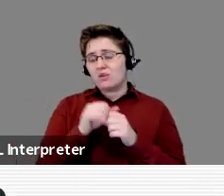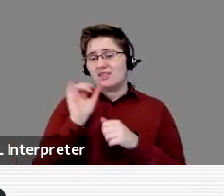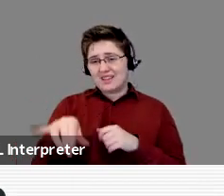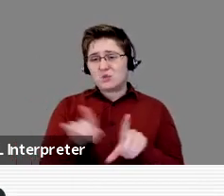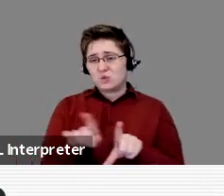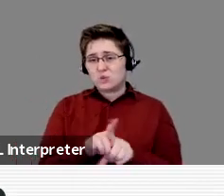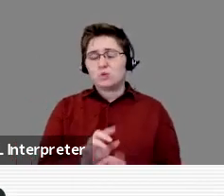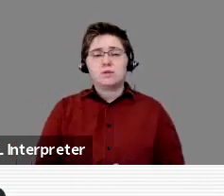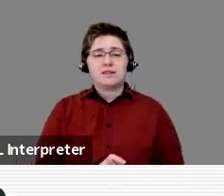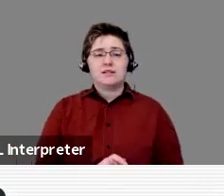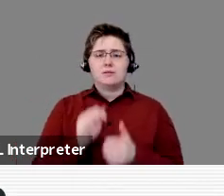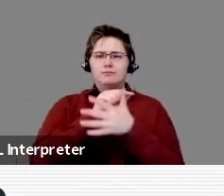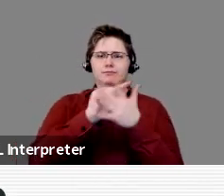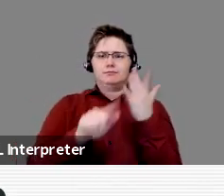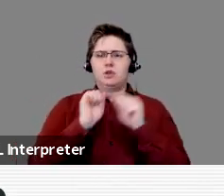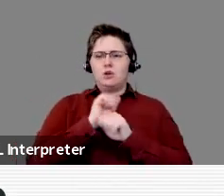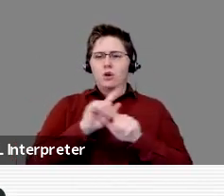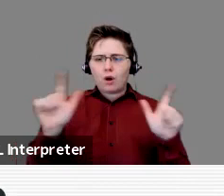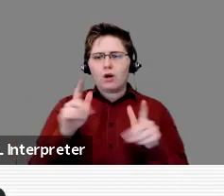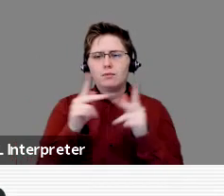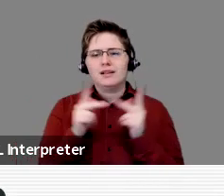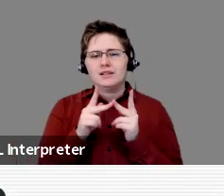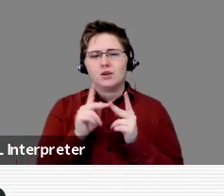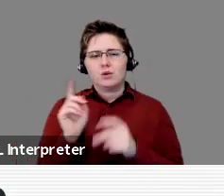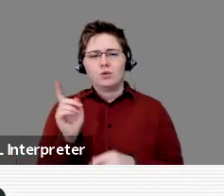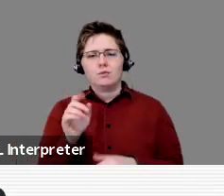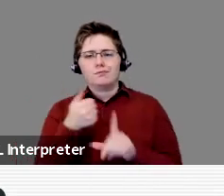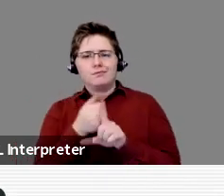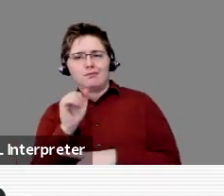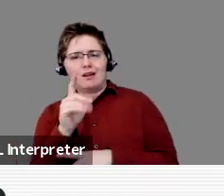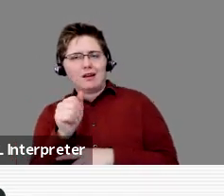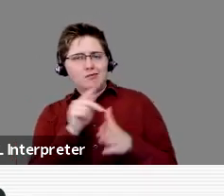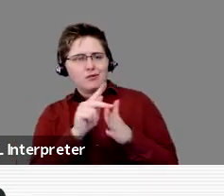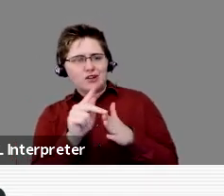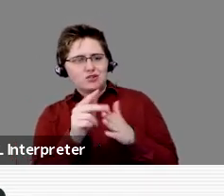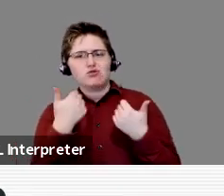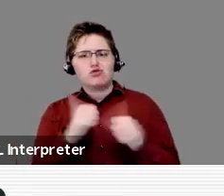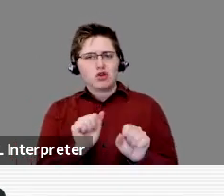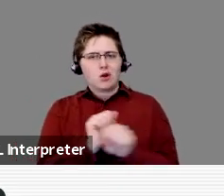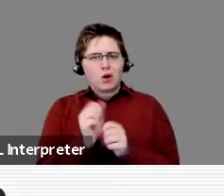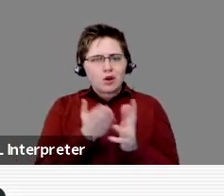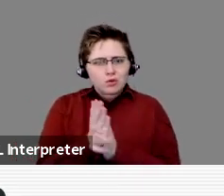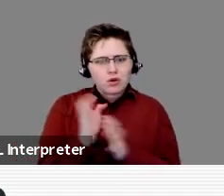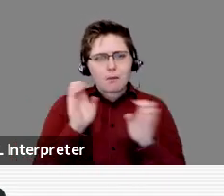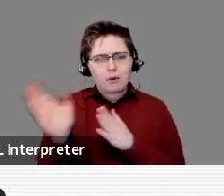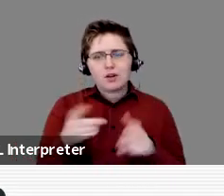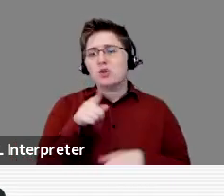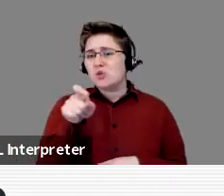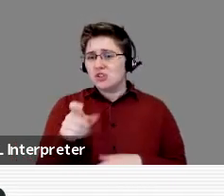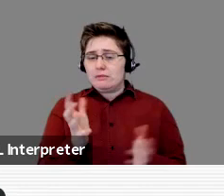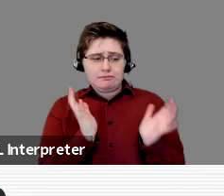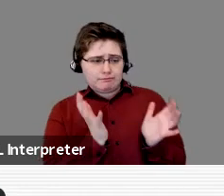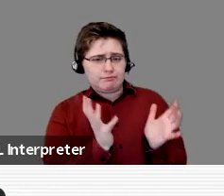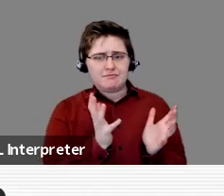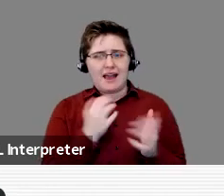so these are all places where, as an ADA professional trying to work through emergency preparedness, that you should be fostering